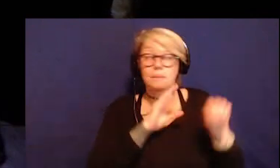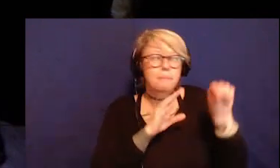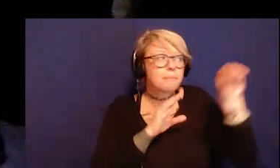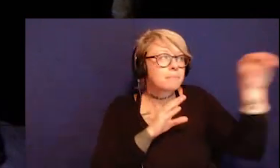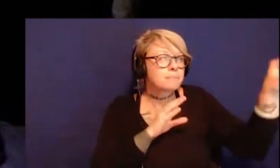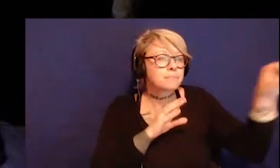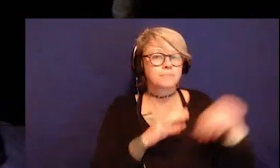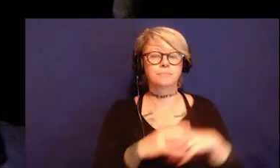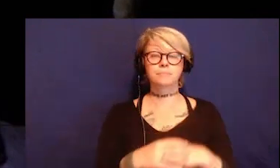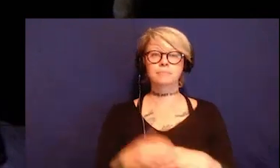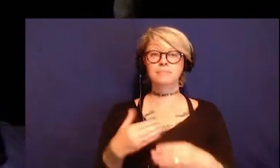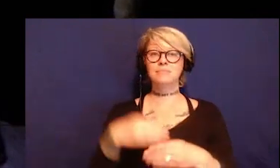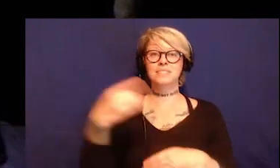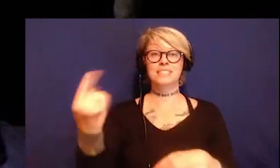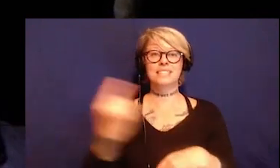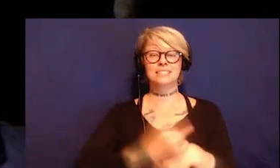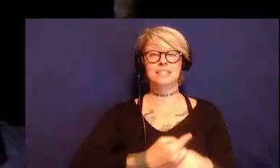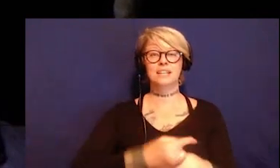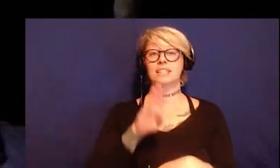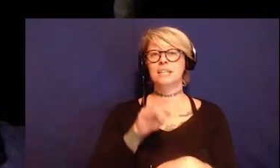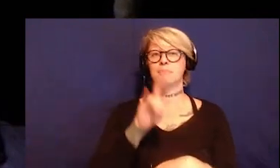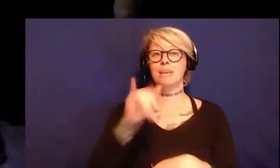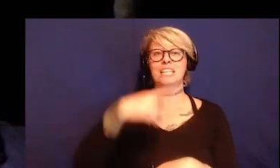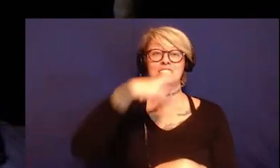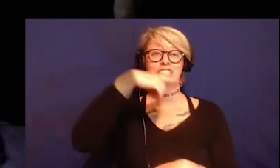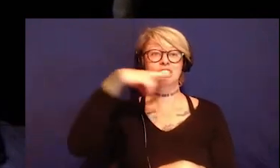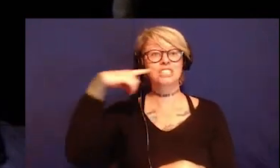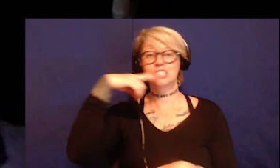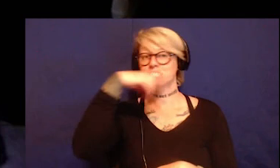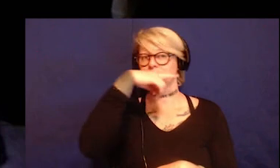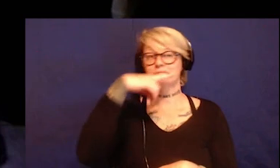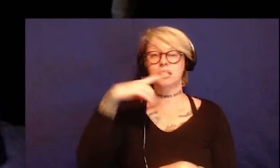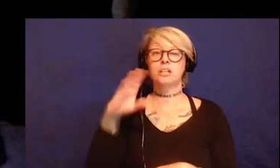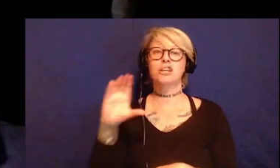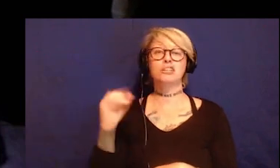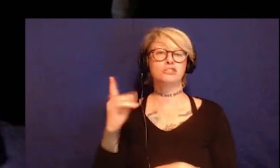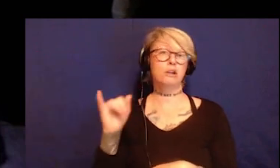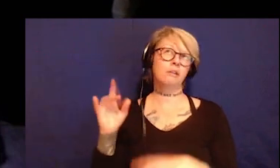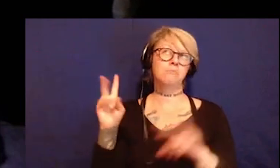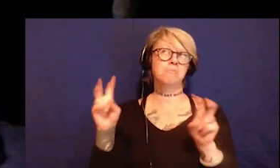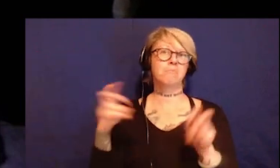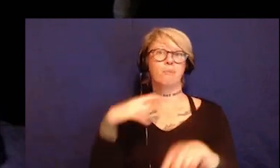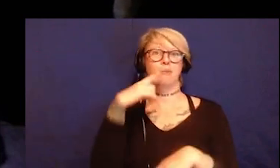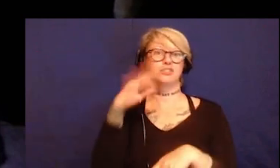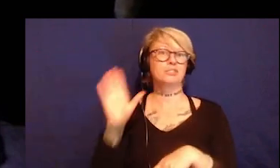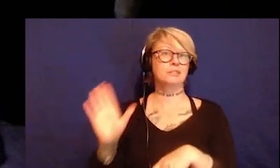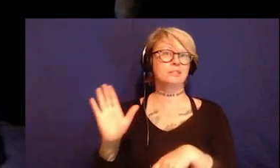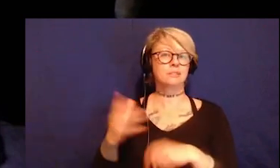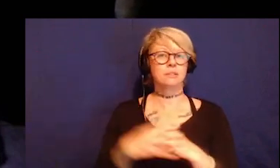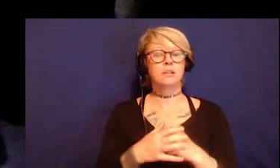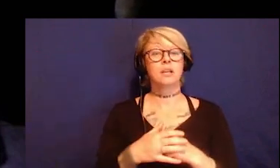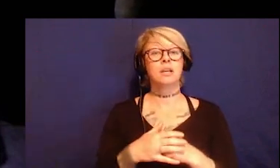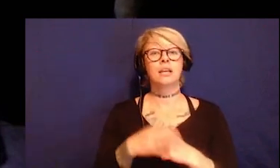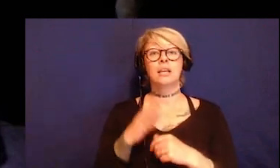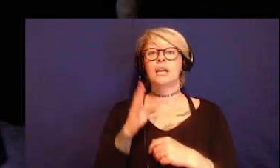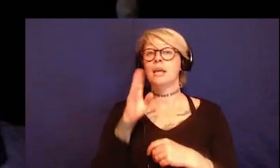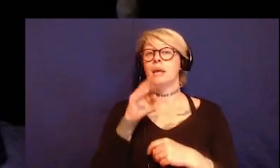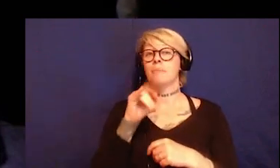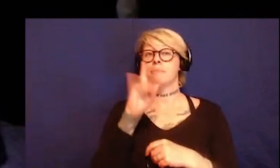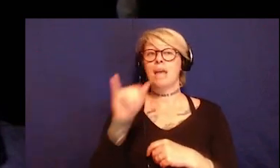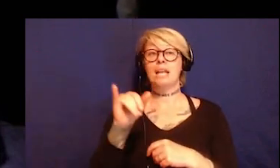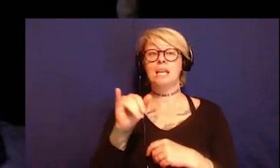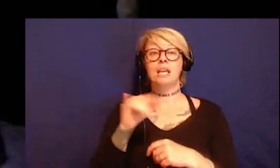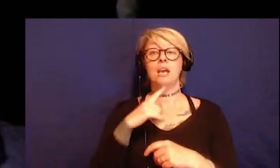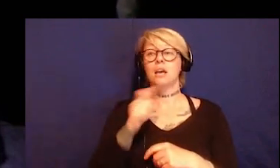Next day, Betty is brushing her teeth while Charlie brushes his teeth. Betty goes to put her toothbrush away and knocks